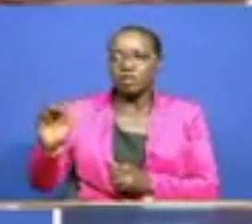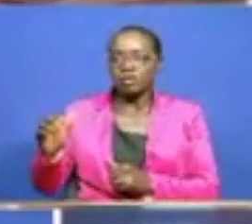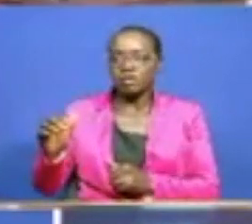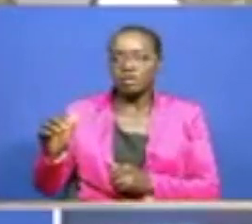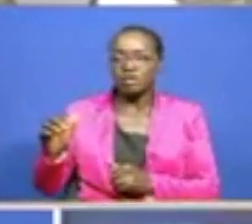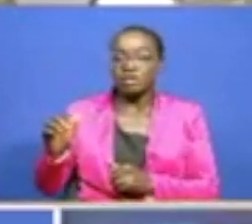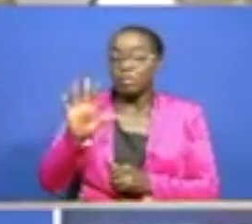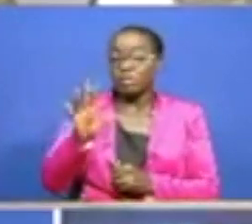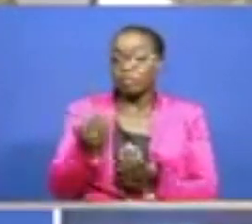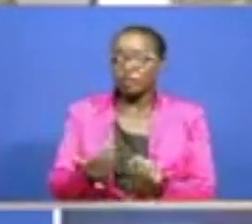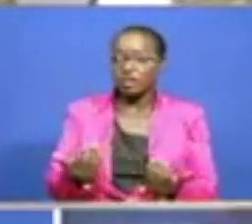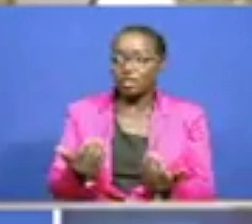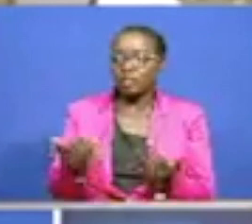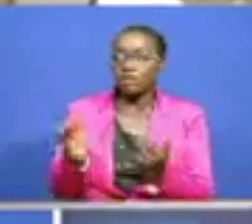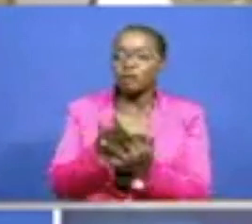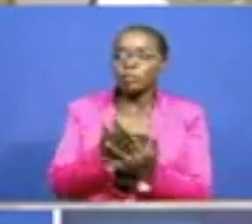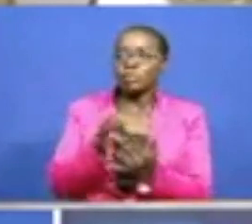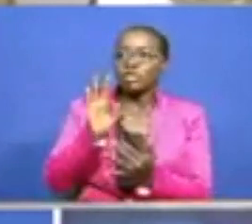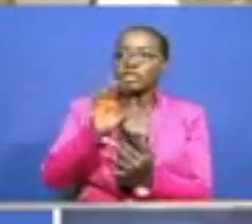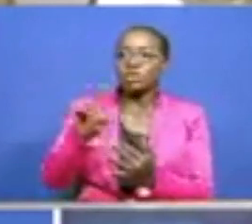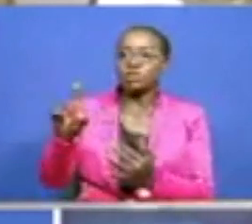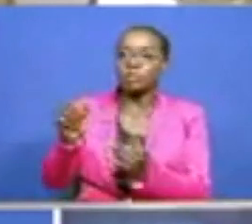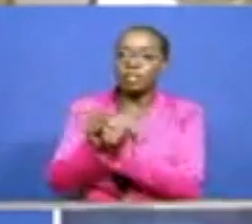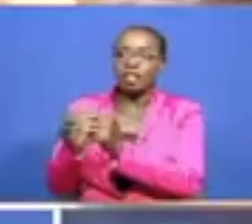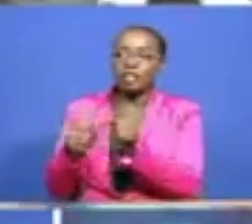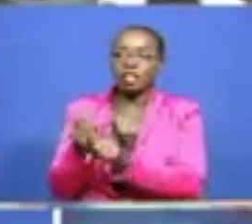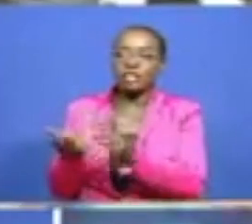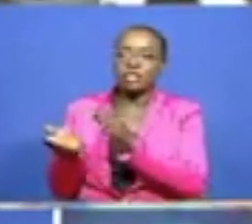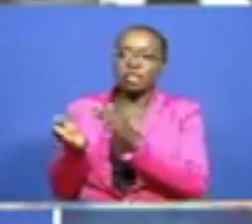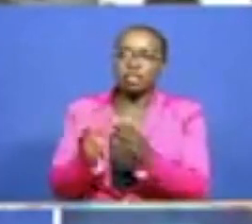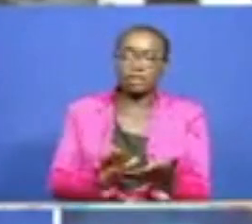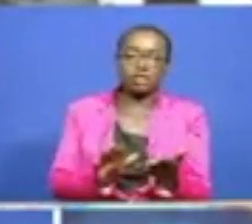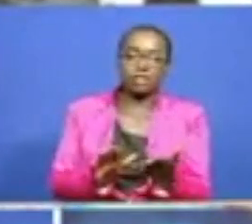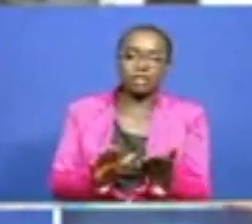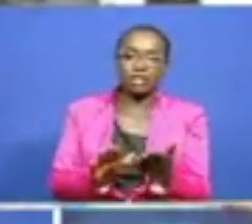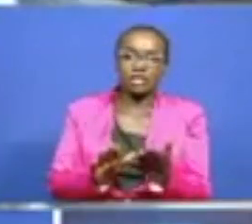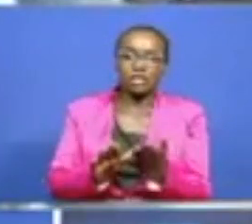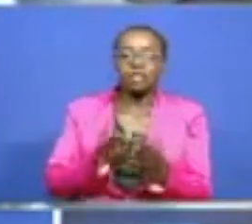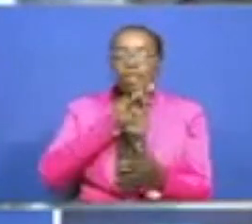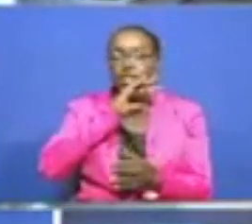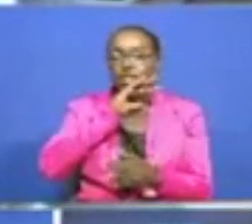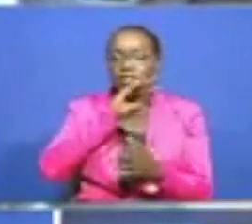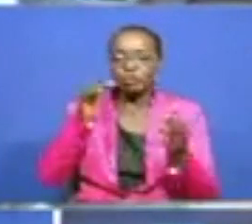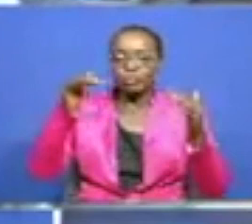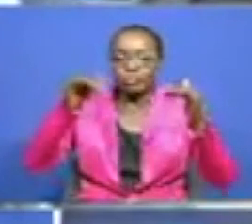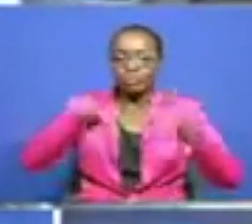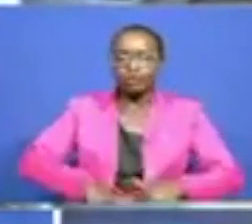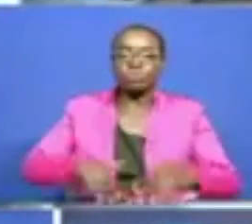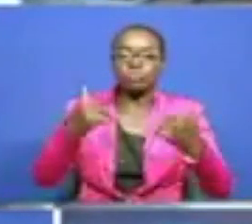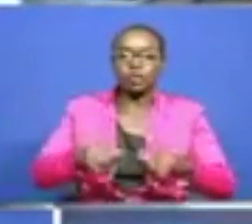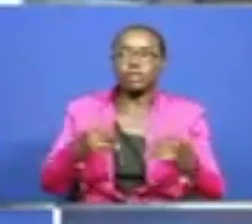The five children, aged between 3 and 10, lost their lives after the septic tank caved in while they were